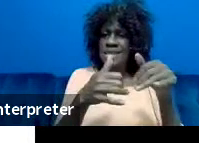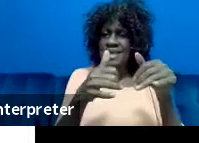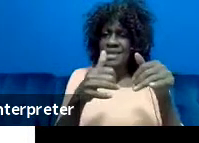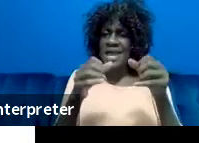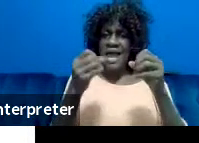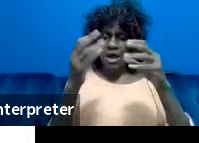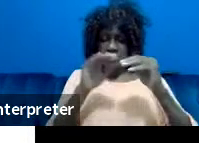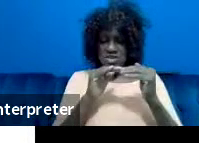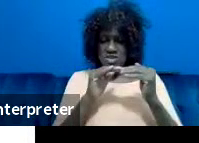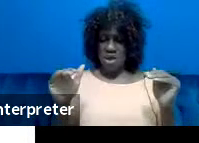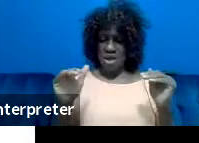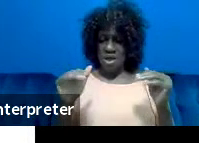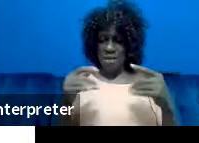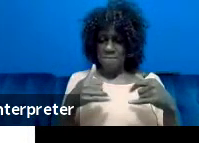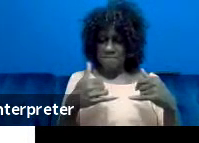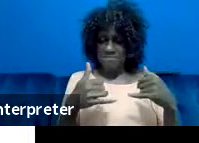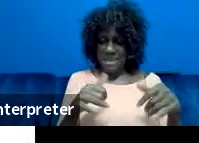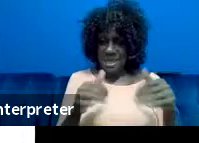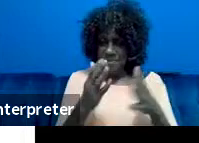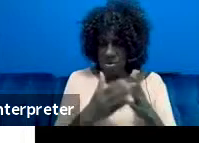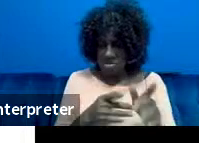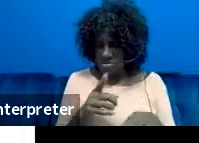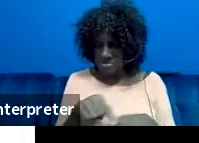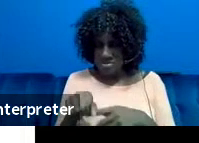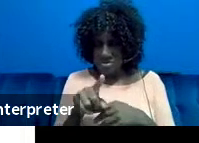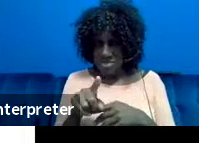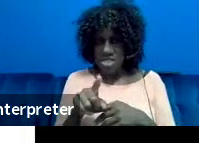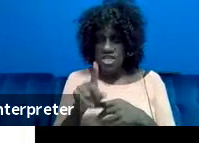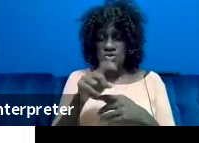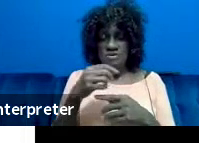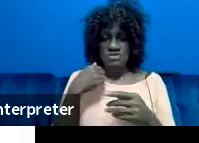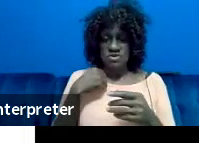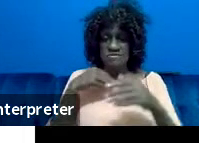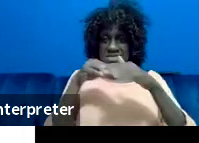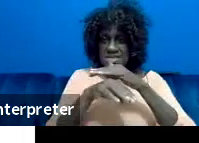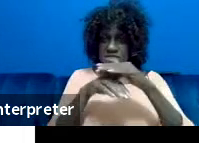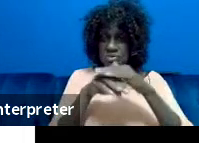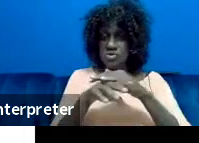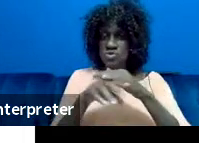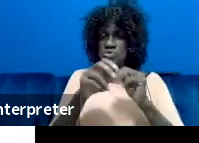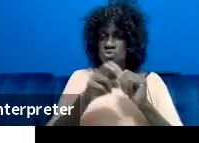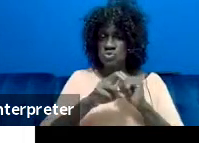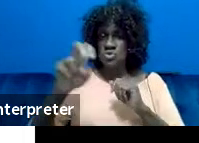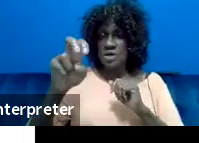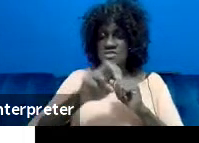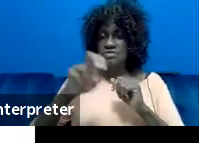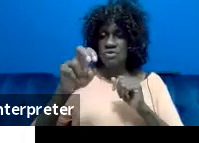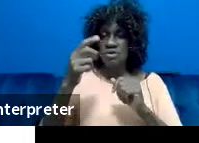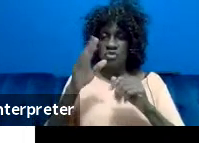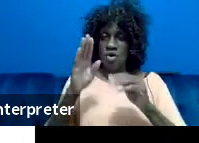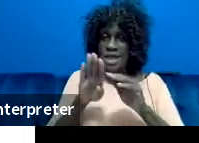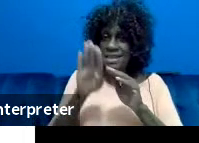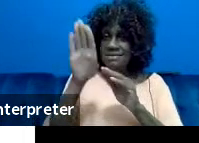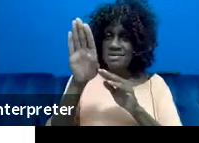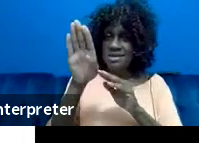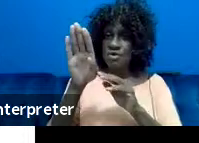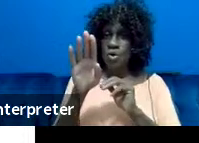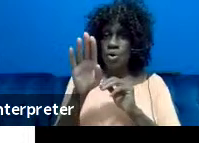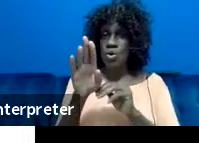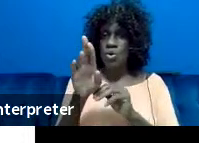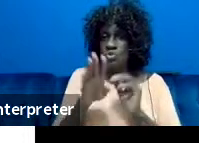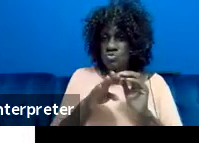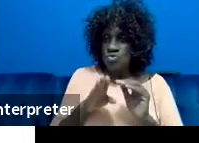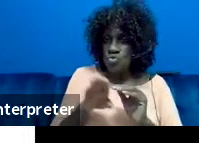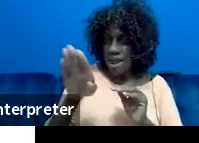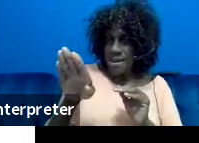ground level play components are there here? Remember, I have to have an accessible route to the transfer system for elevated play components or the ramp, and then I